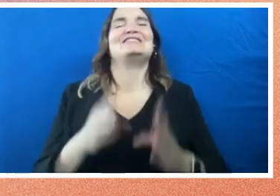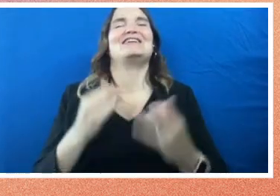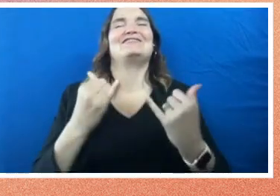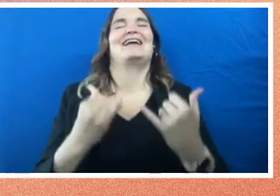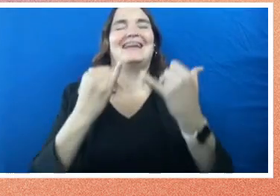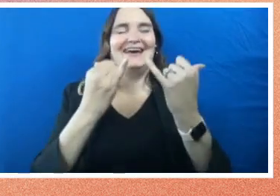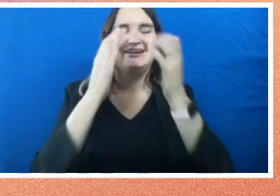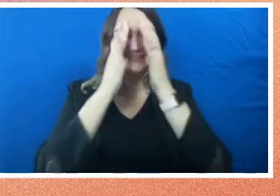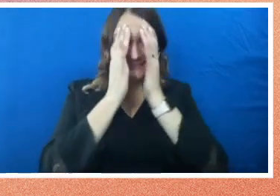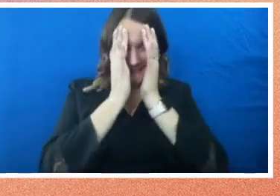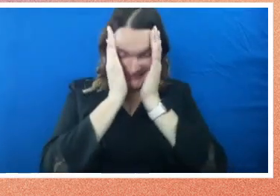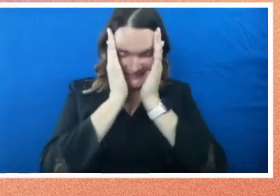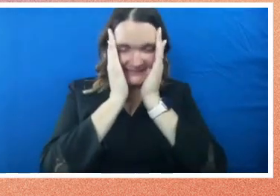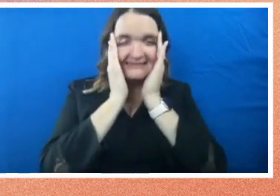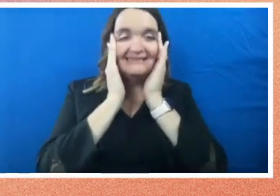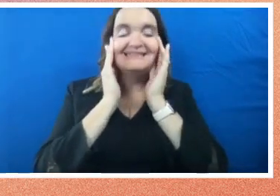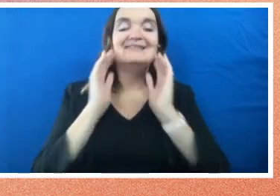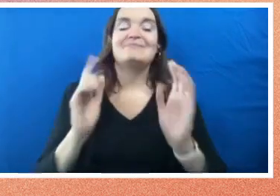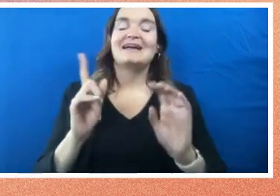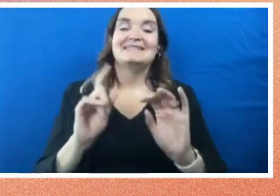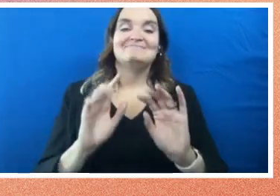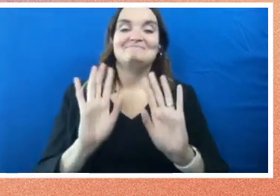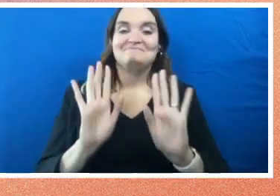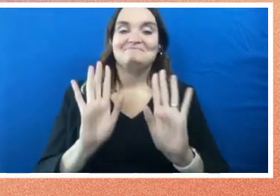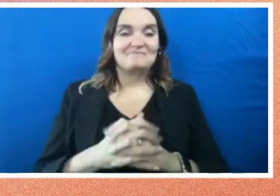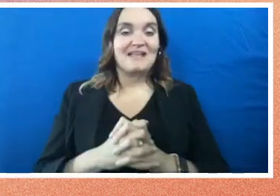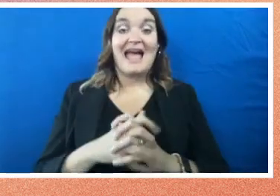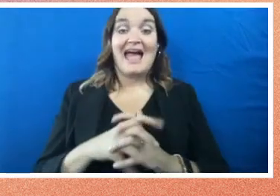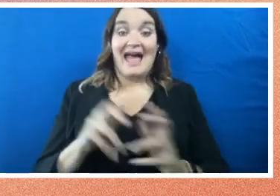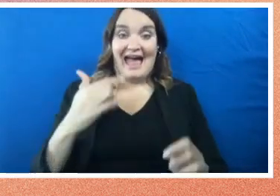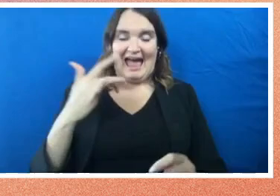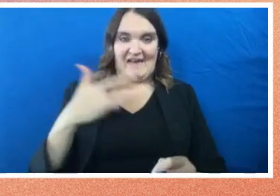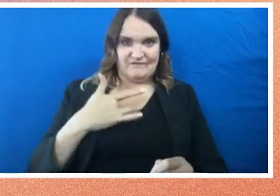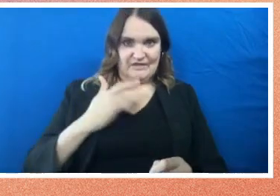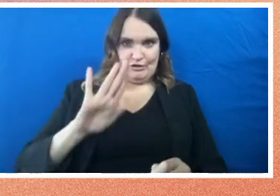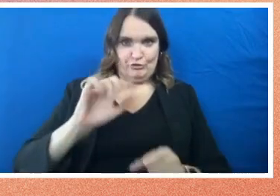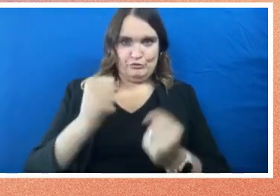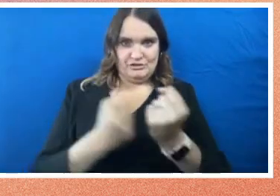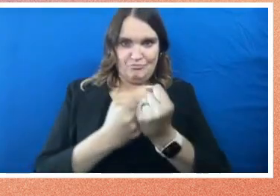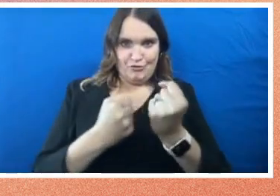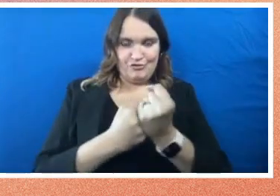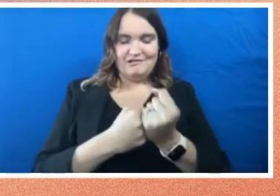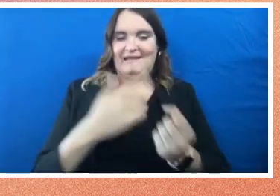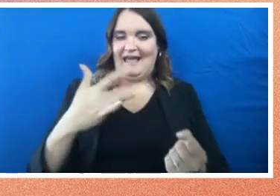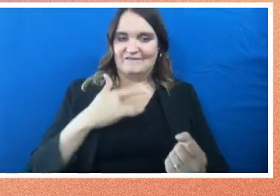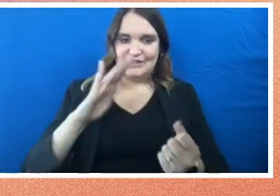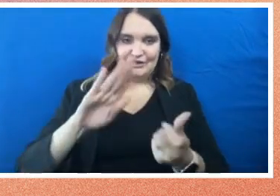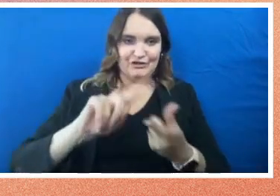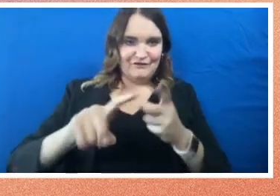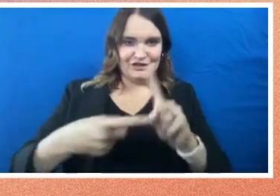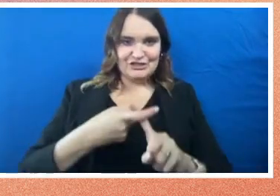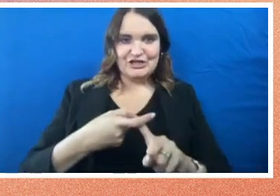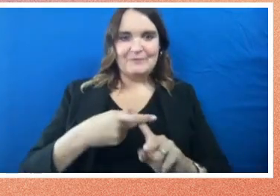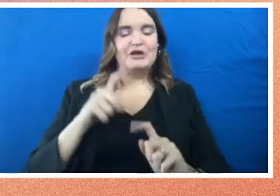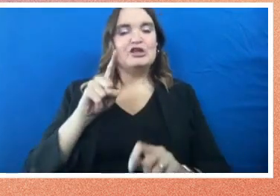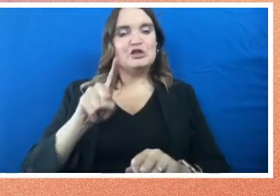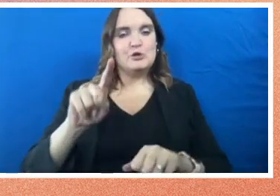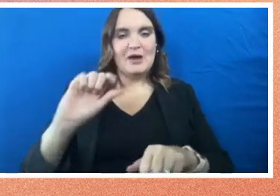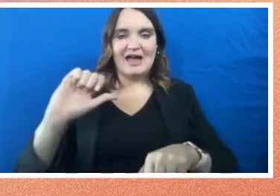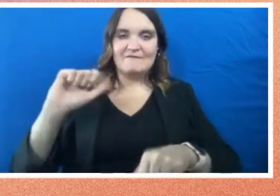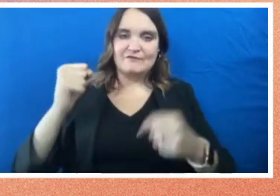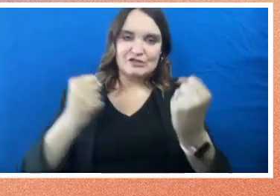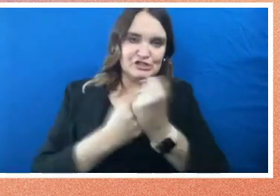but it is clear I am feeling your support and friendship. You have stood by Emily's List and